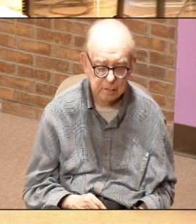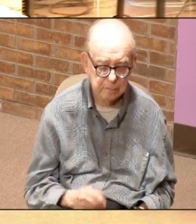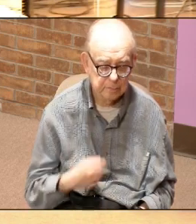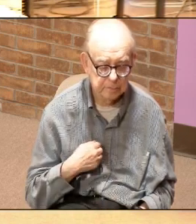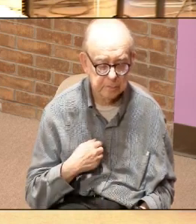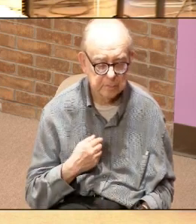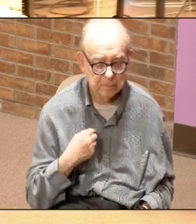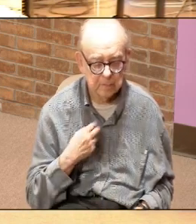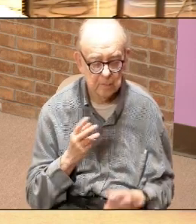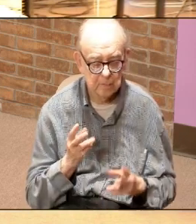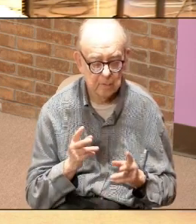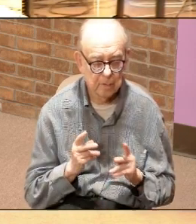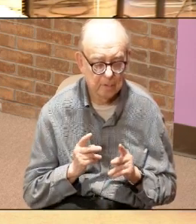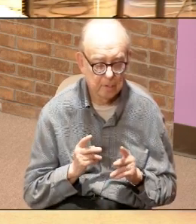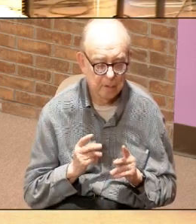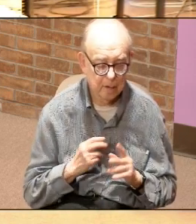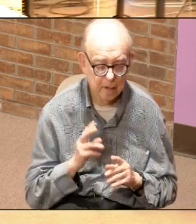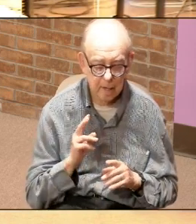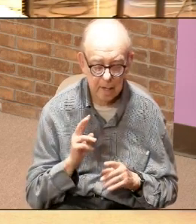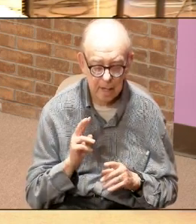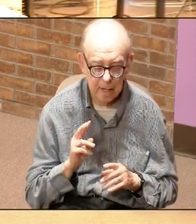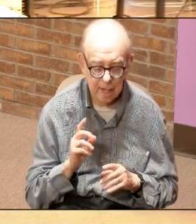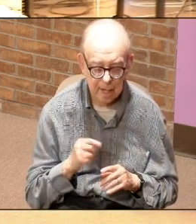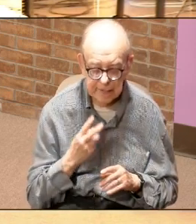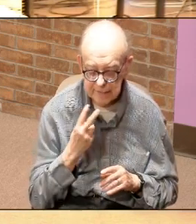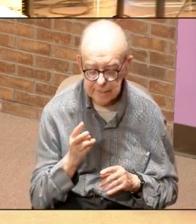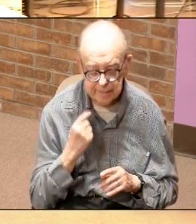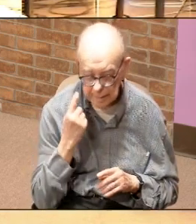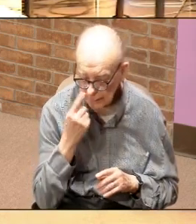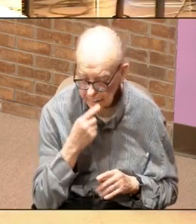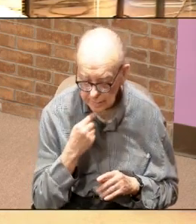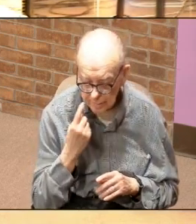I'm a type of person, I need to see faces.